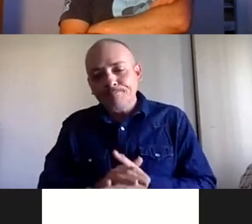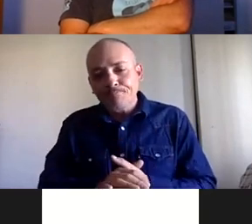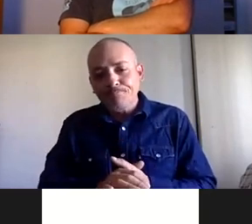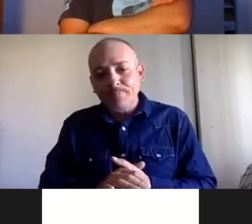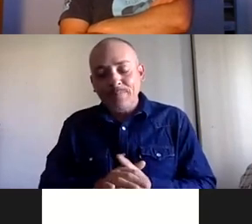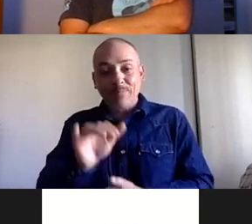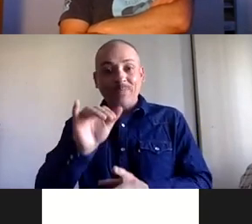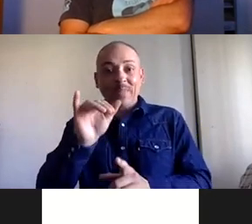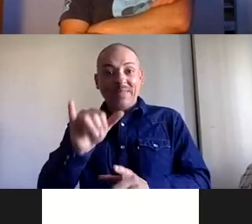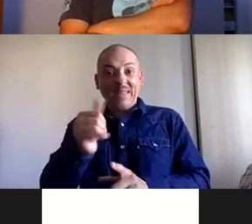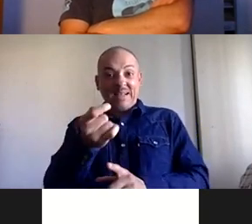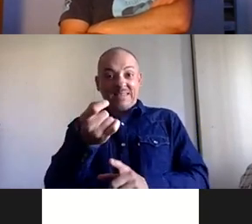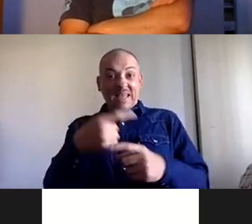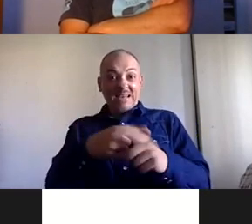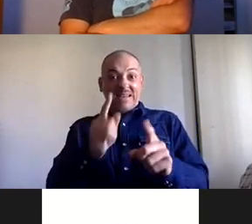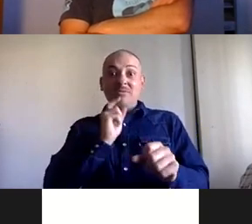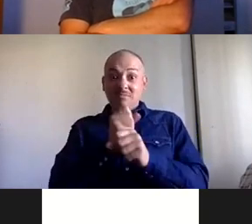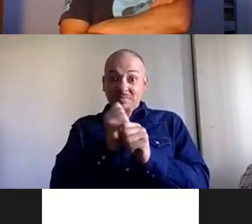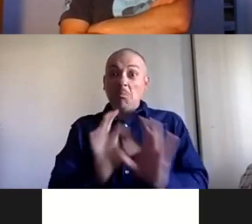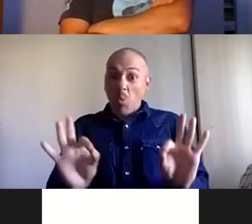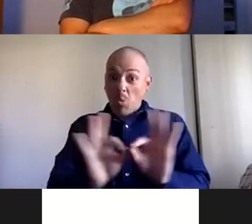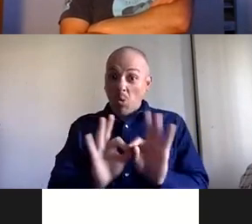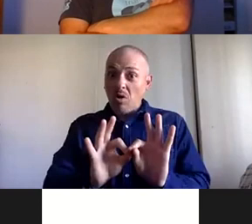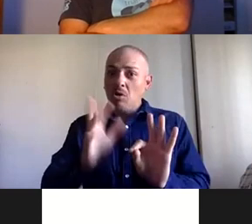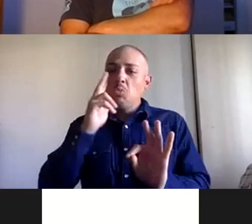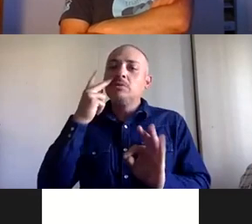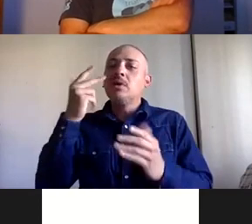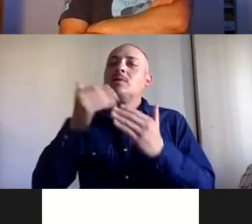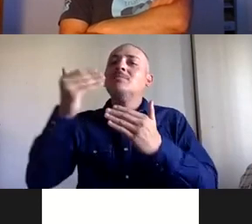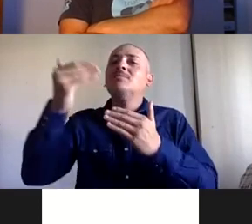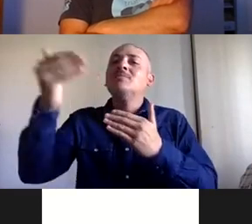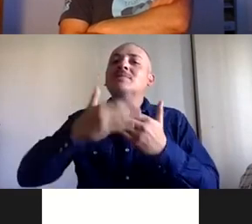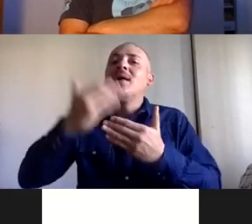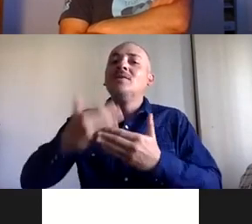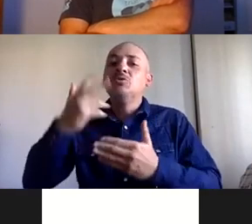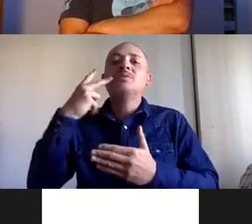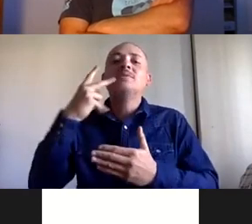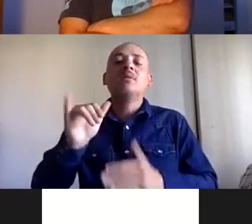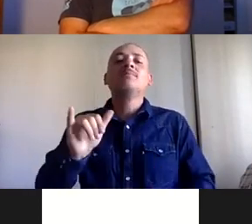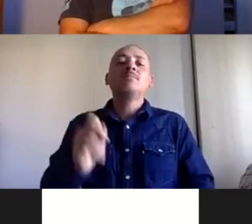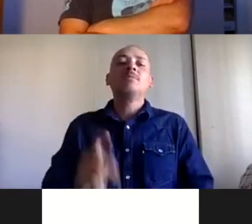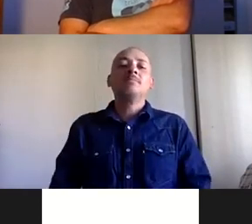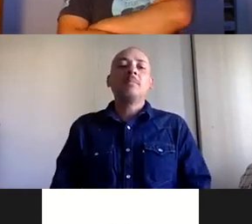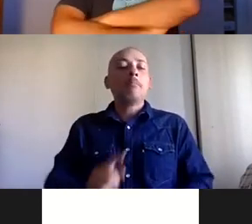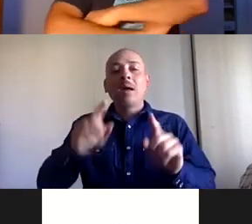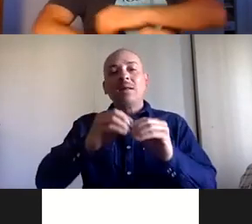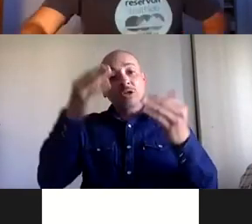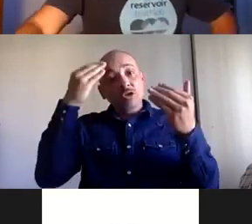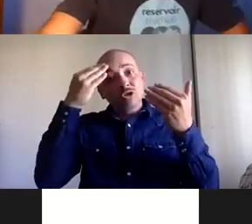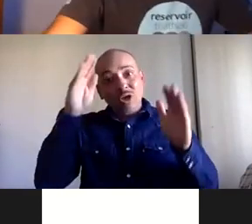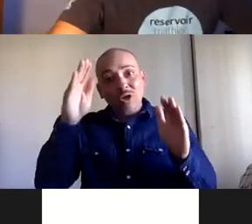that slight difference actually matters a lot, as you'll see in the next three slides. Yeah, but the general ideology